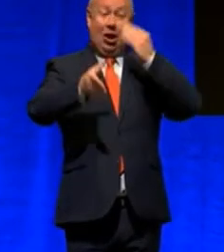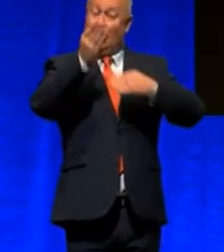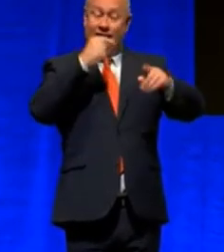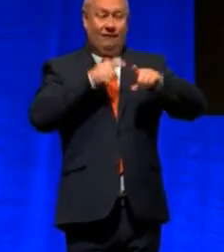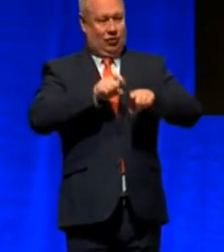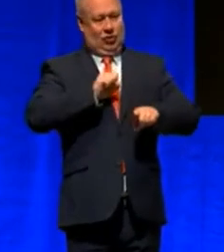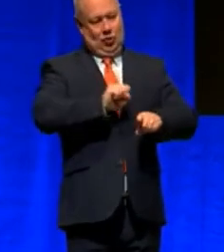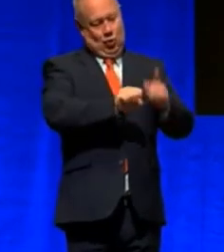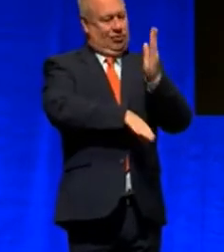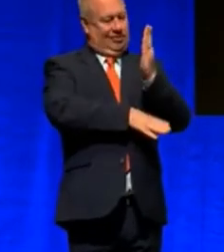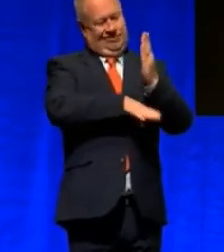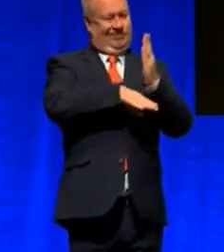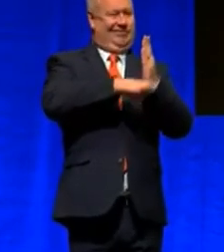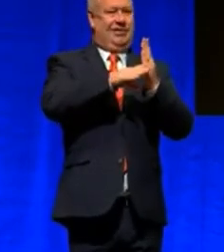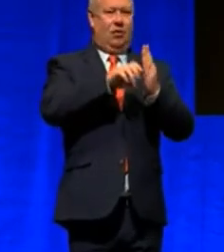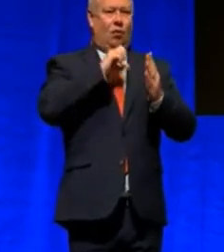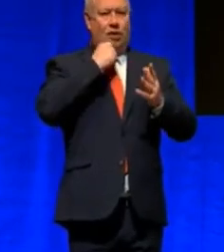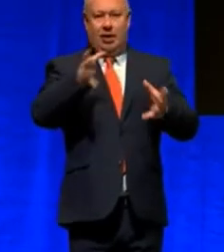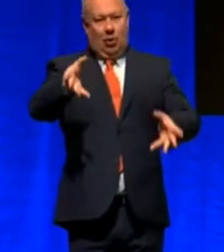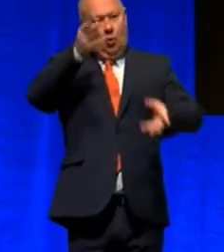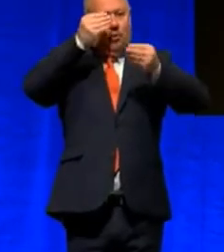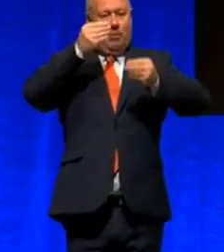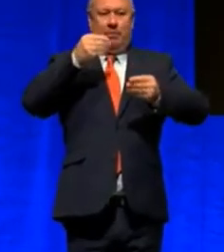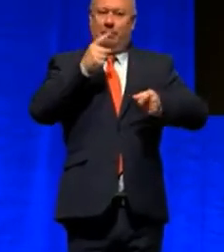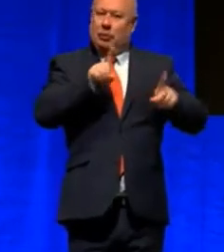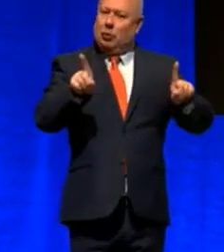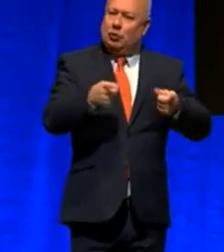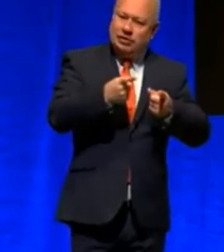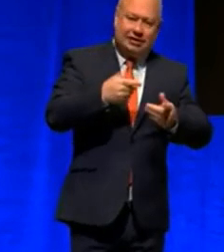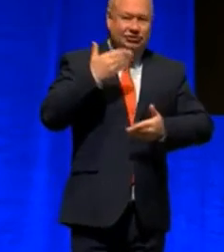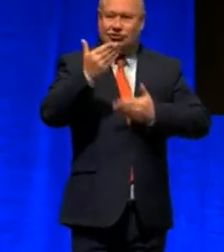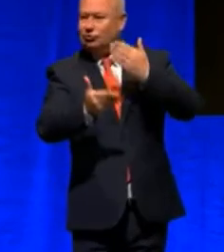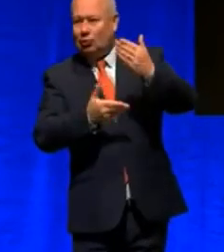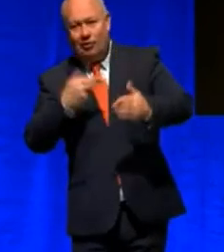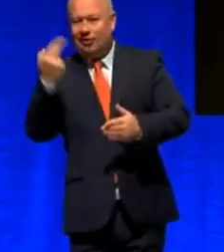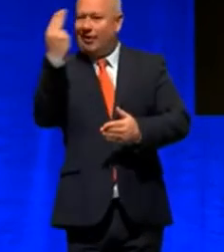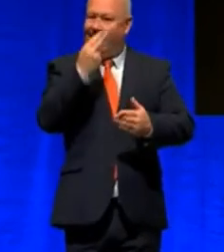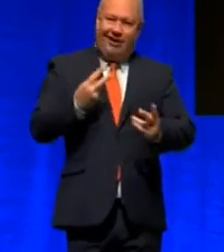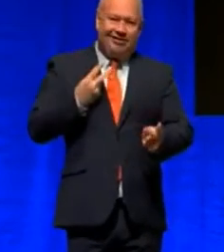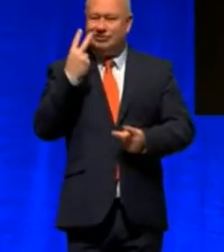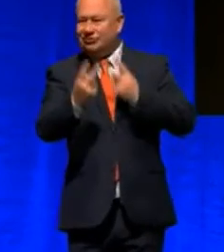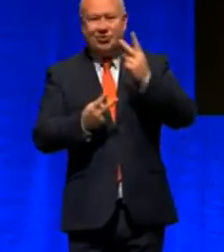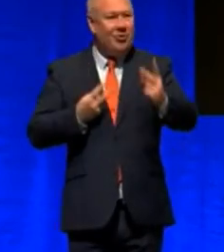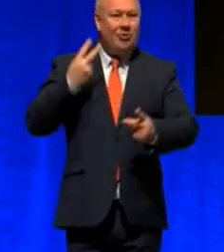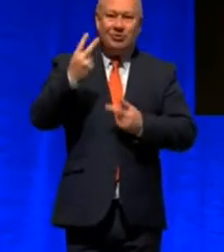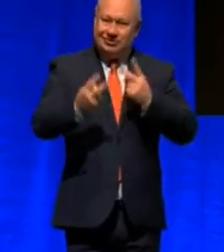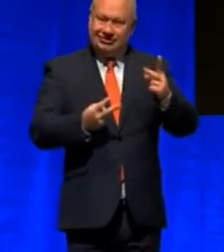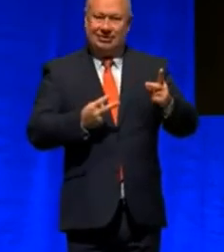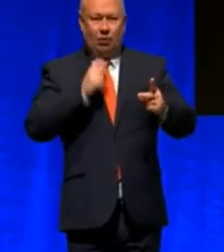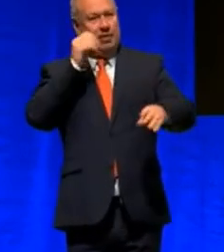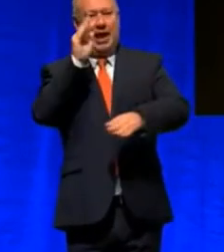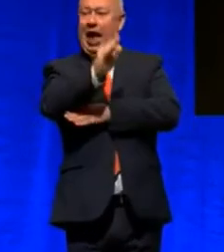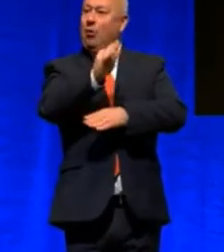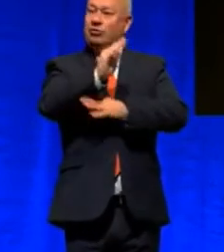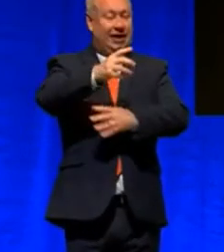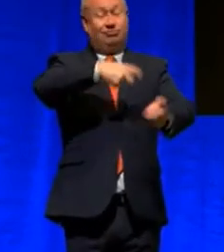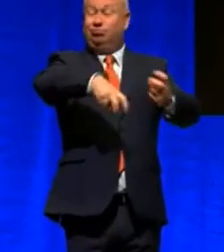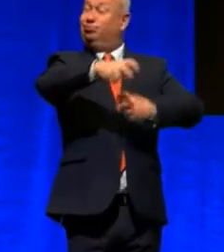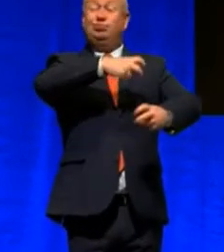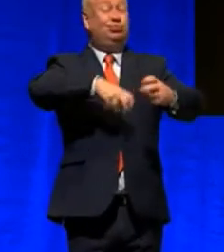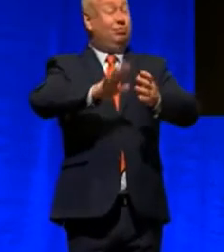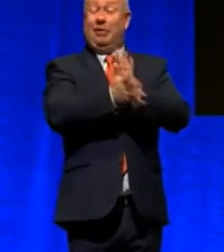development. You'll be immersed in music, stories, art, and songs. You'll spend a large part of your day outdoors, learning